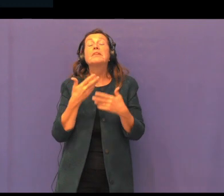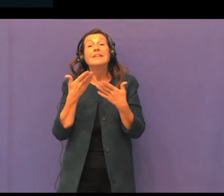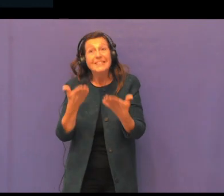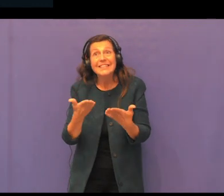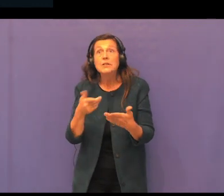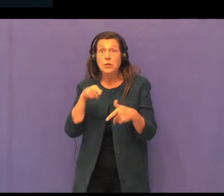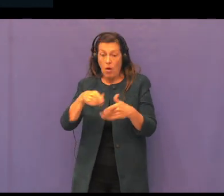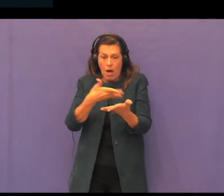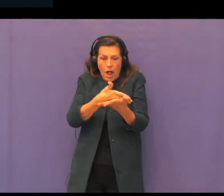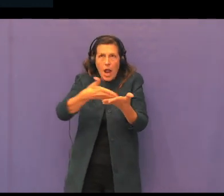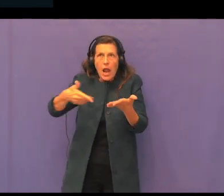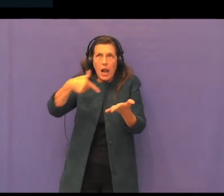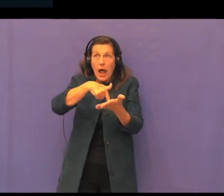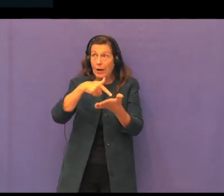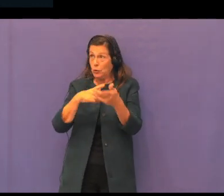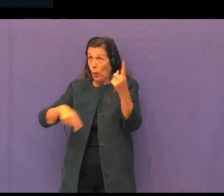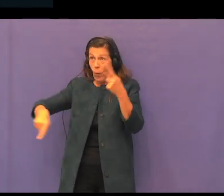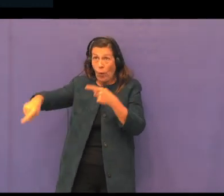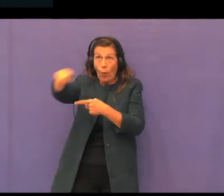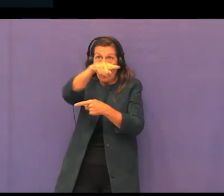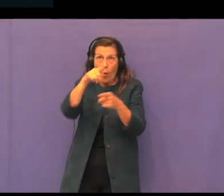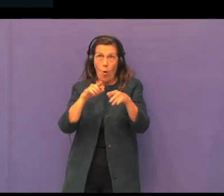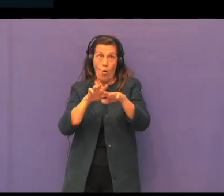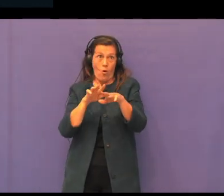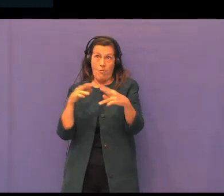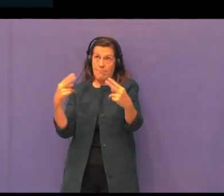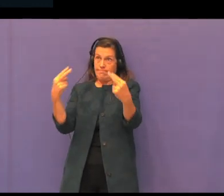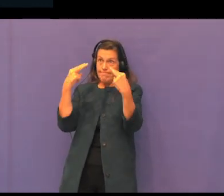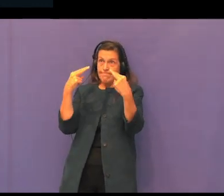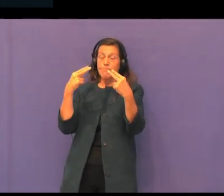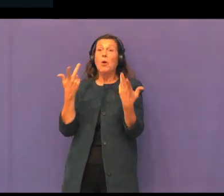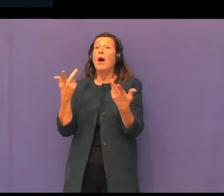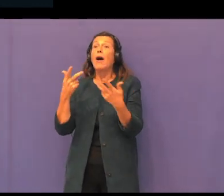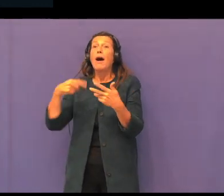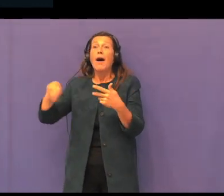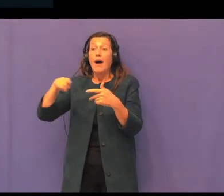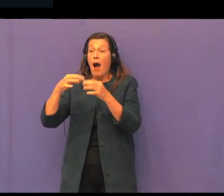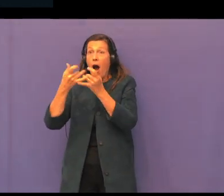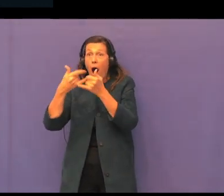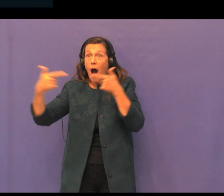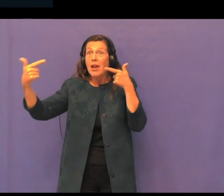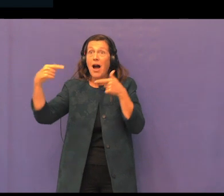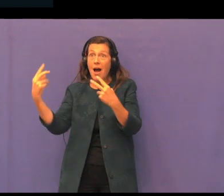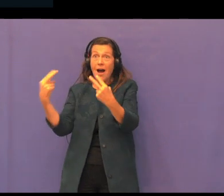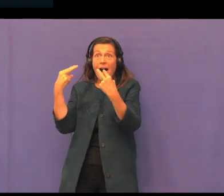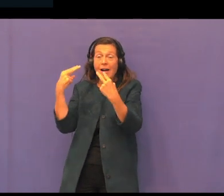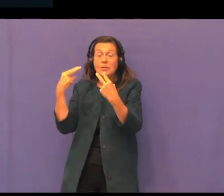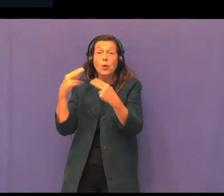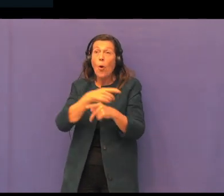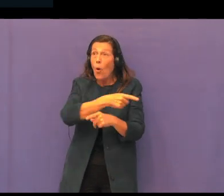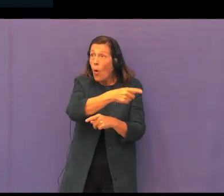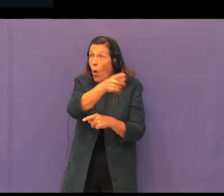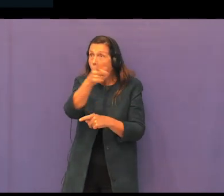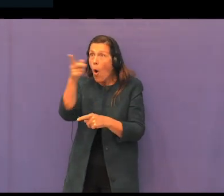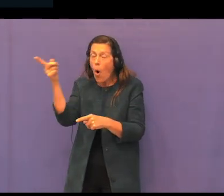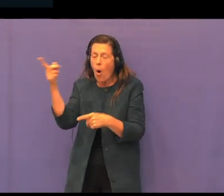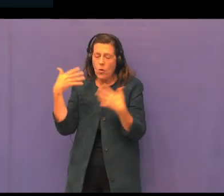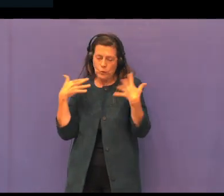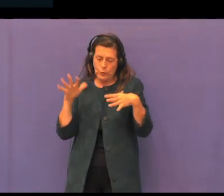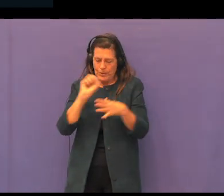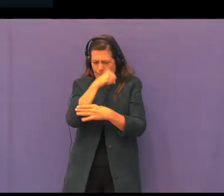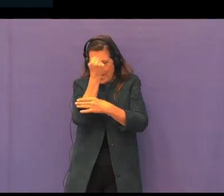online this morning, all of you are deeply, deeply involved in the kind of thickets of